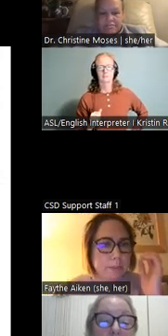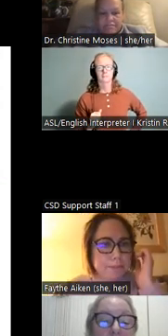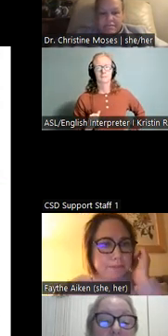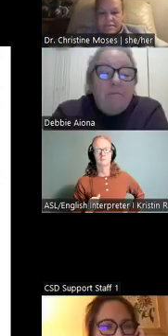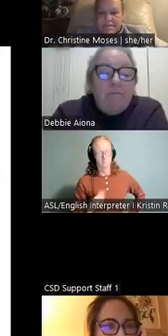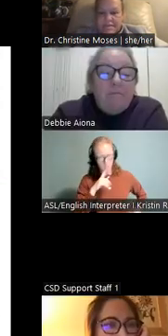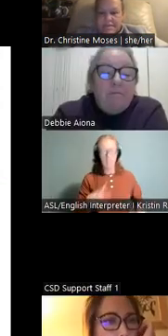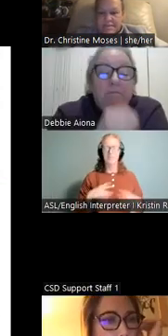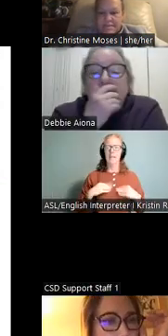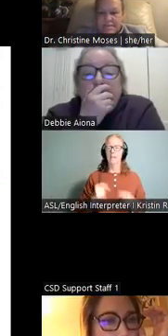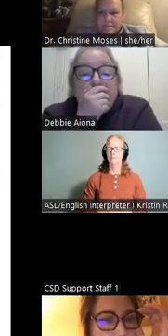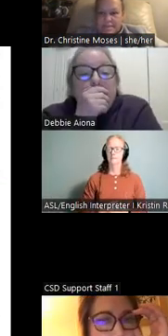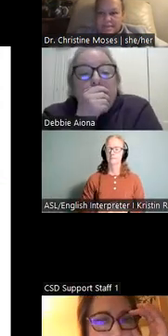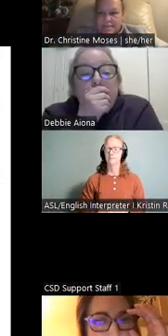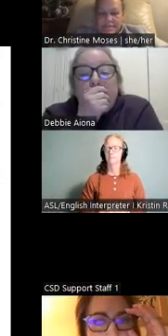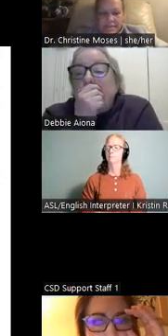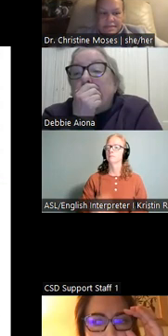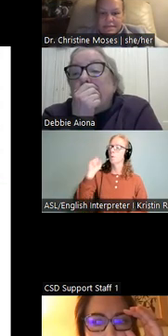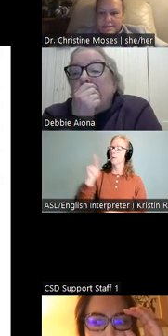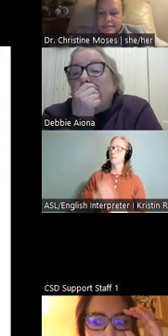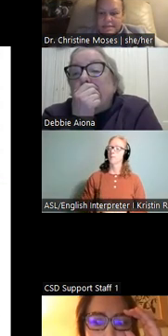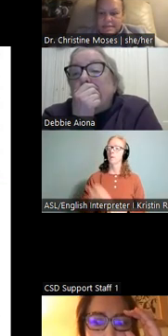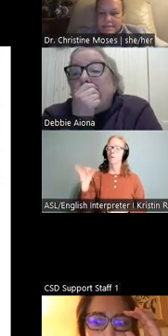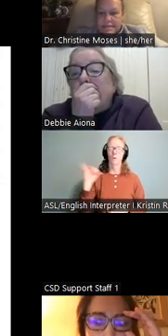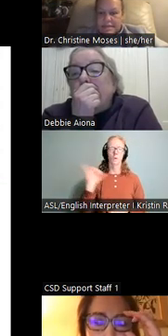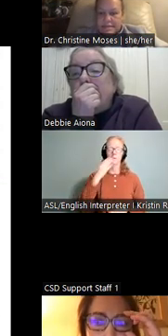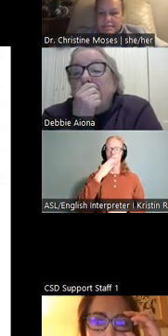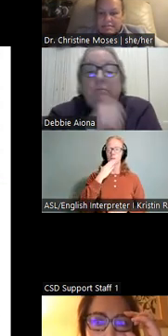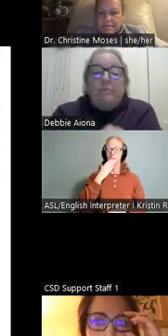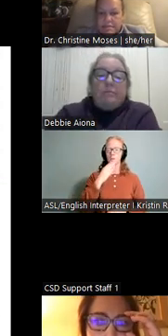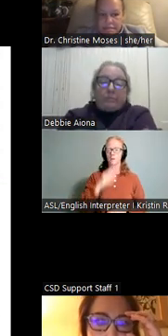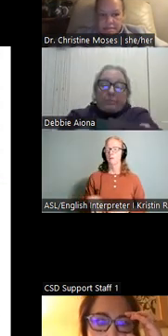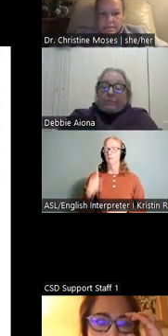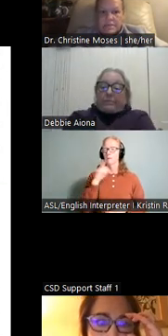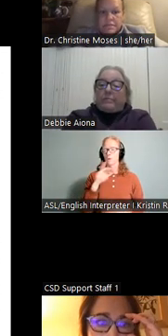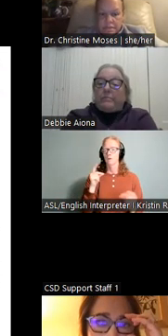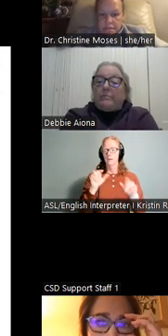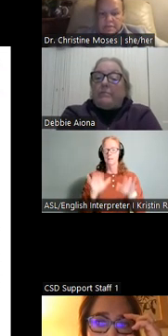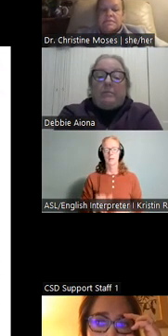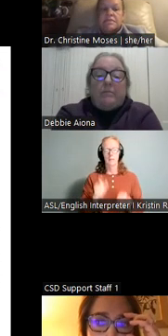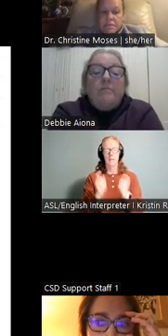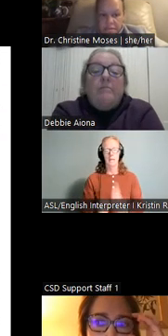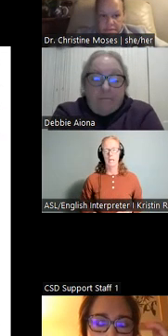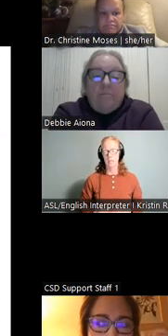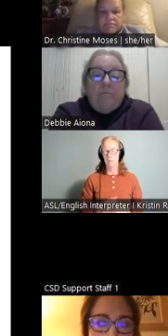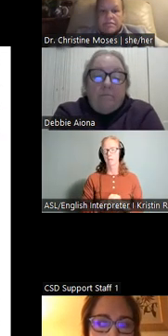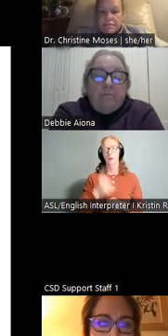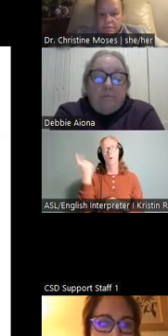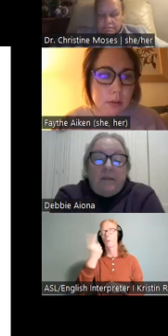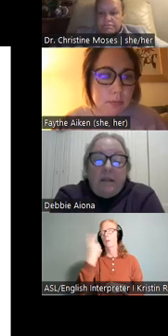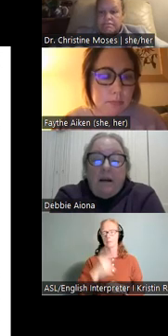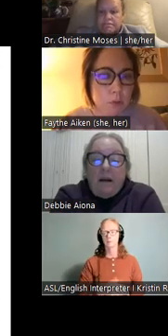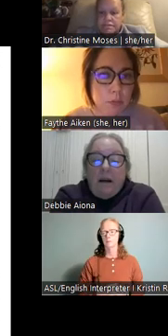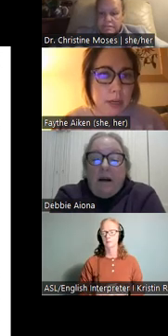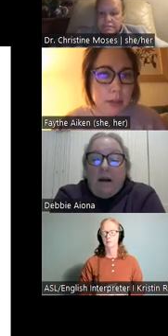I'll take it. Okay. Also, thank you, Samir, for your fast typing and editing and helping, as always.